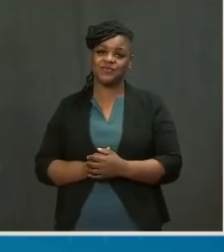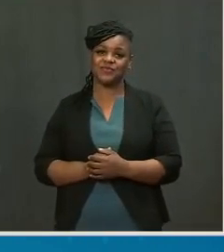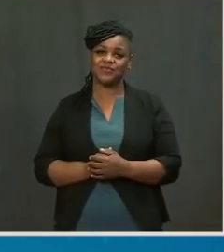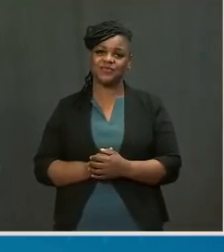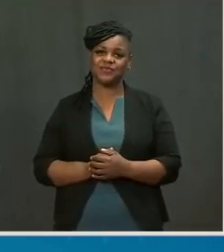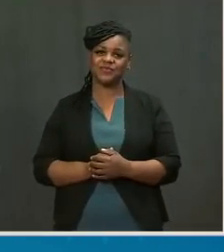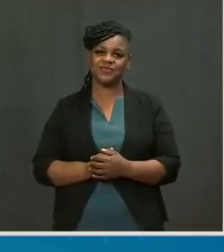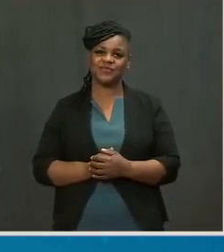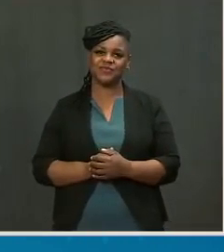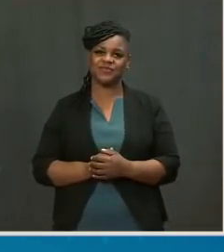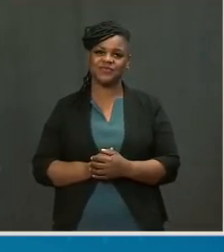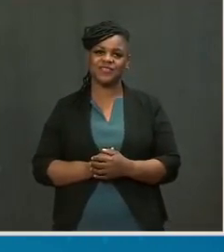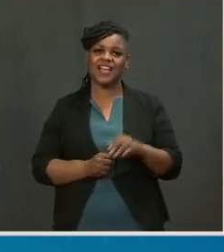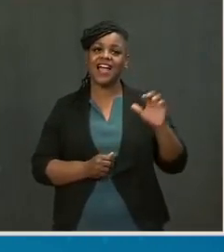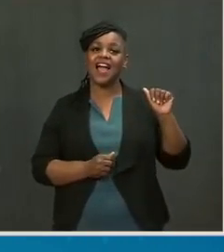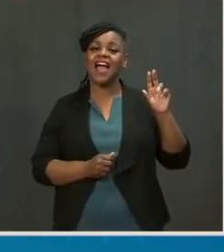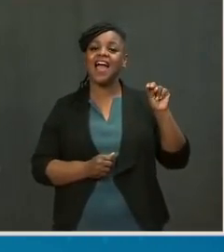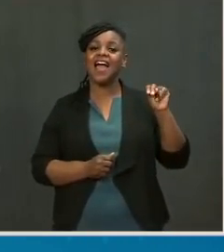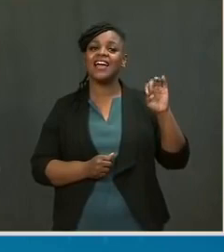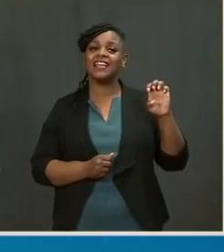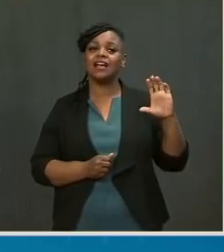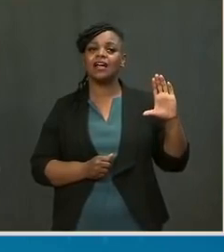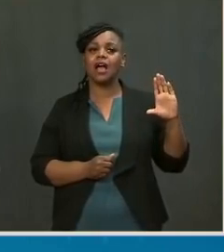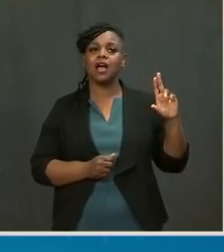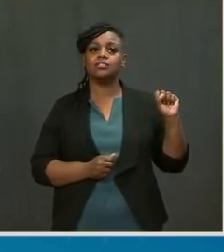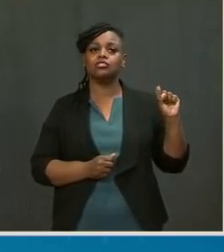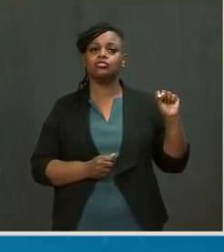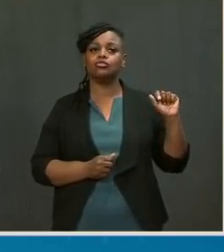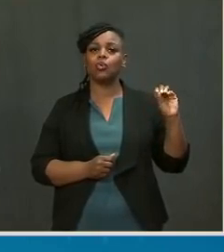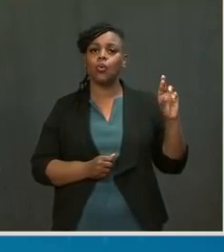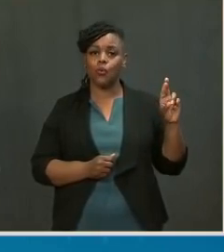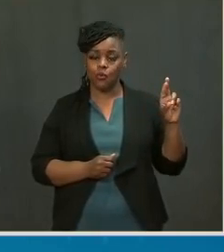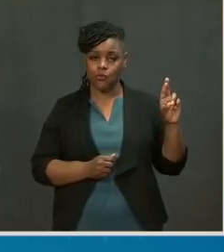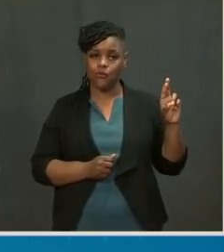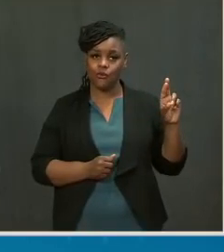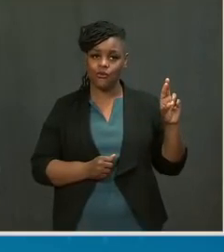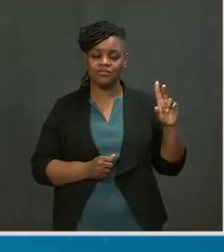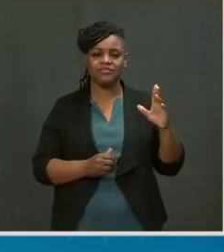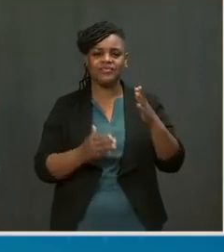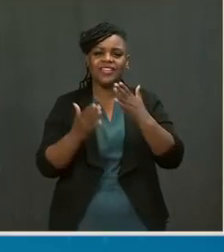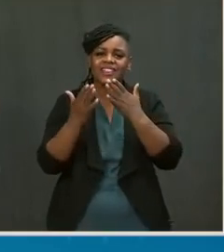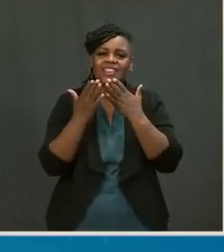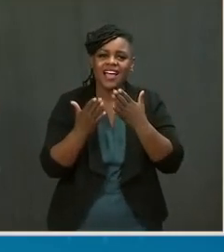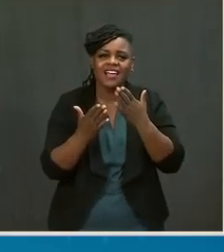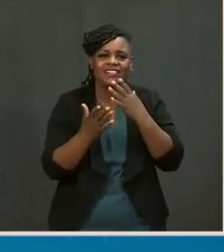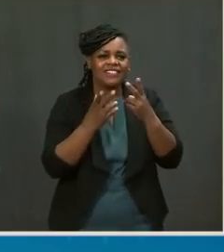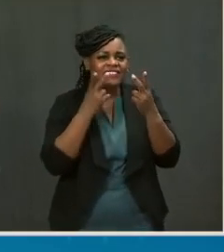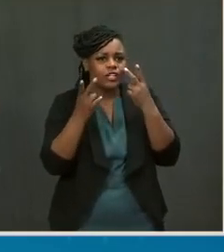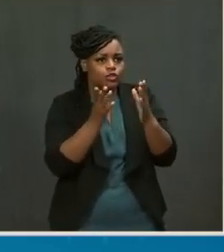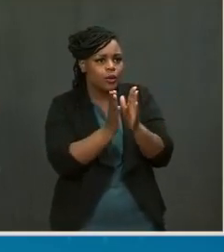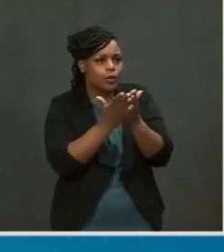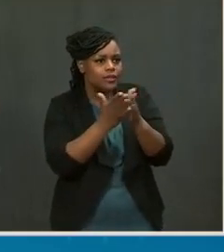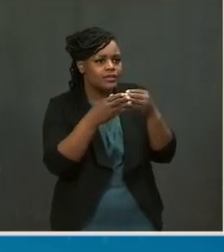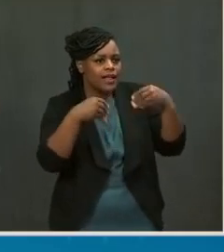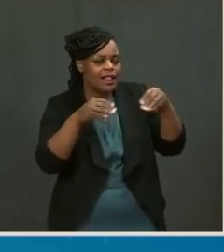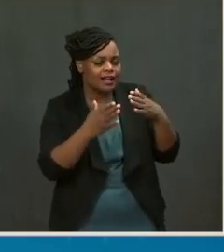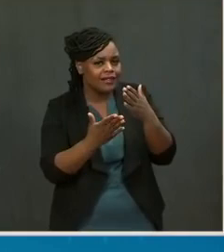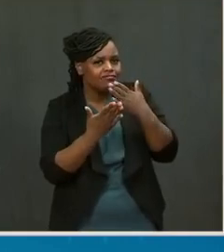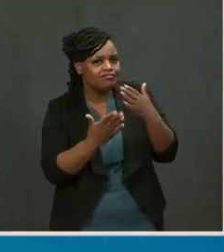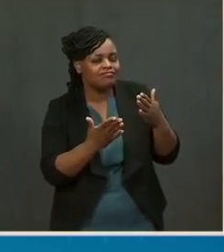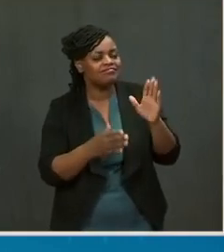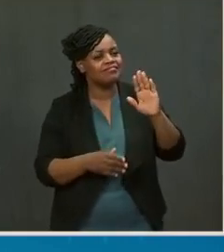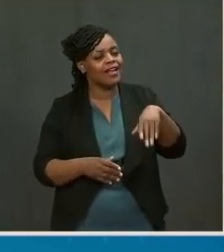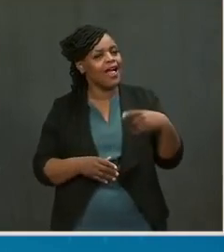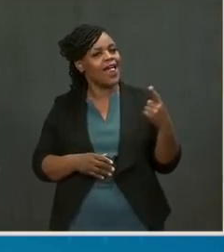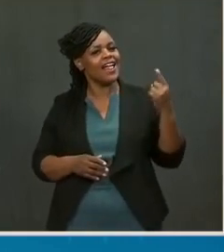Annie Custer, thank you again. We visited the bookstore where we spent time over a year ago together, and I want to